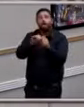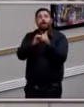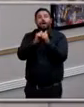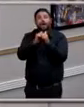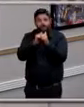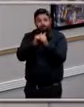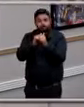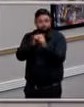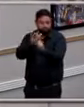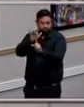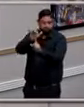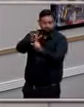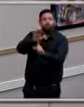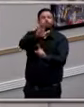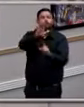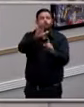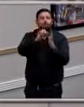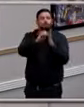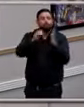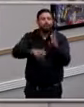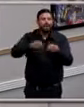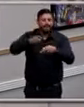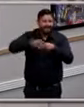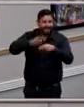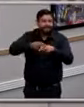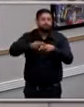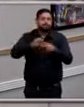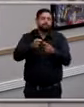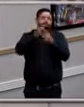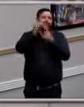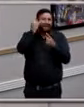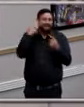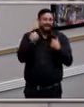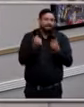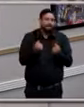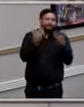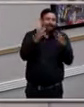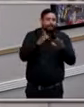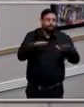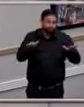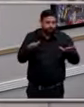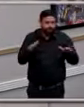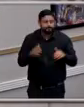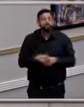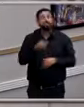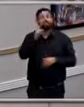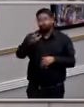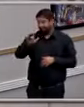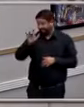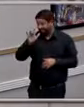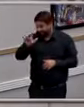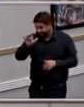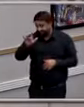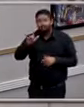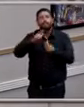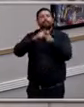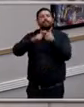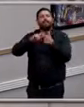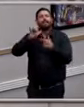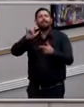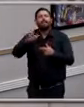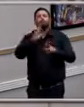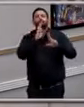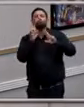on your student's name, especially if you have multiple children. You would then select the Report Card tab